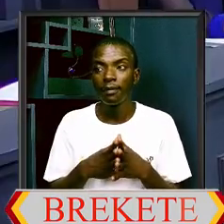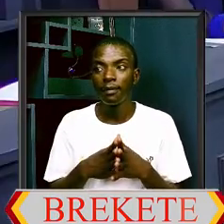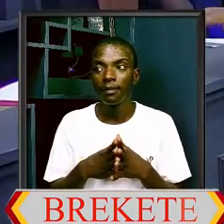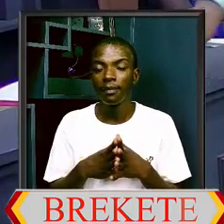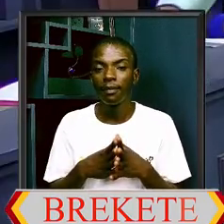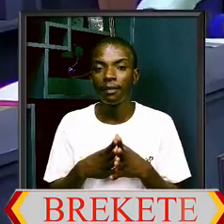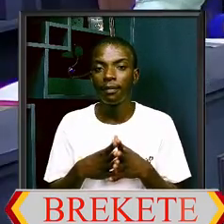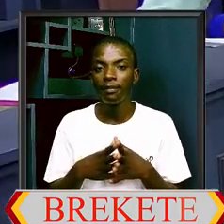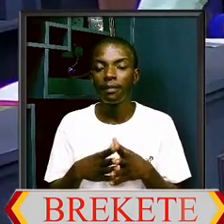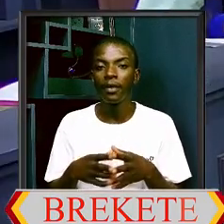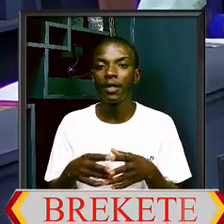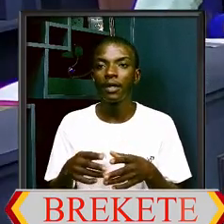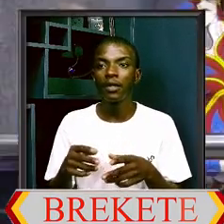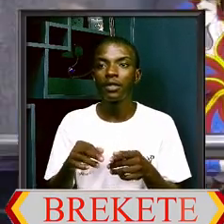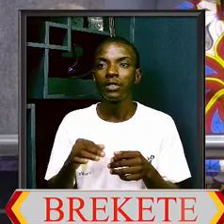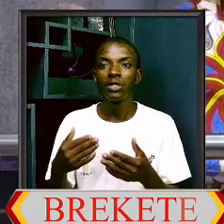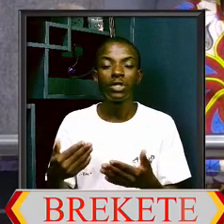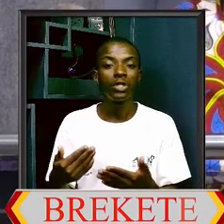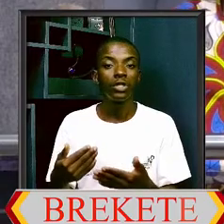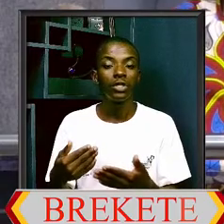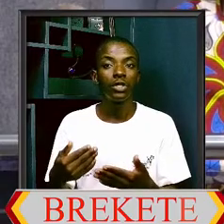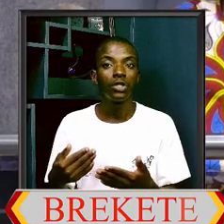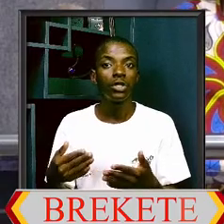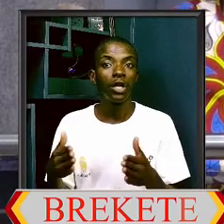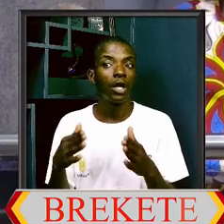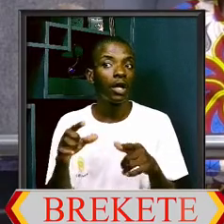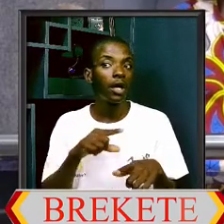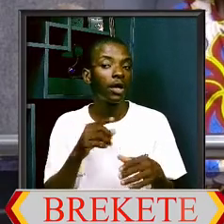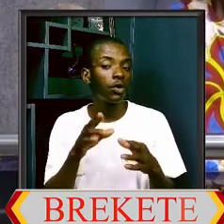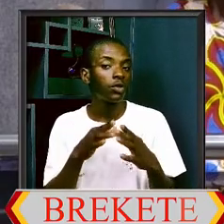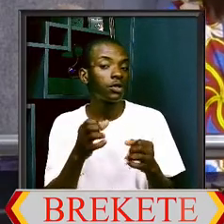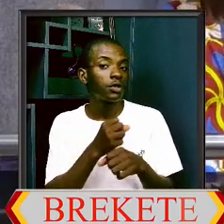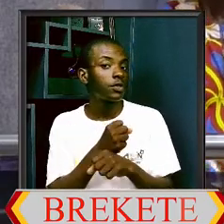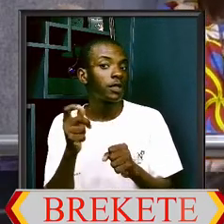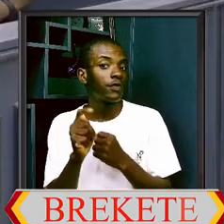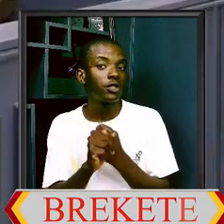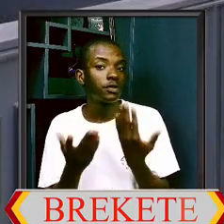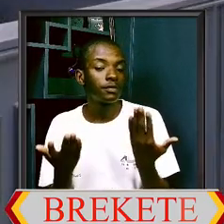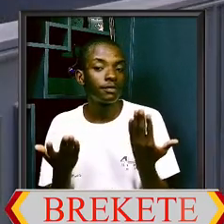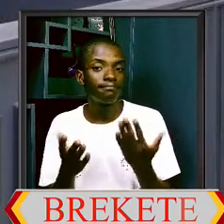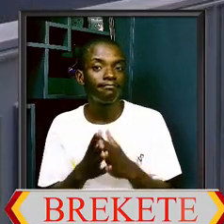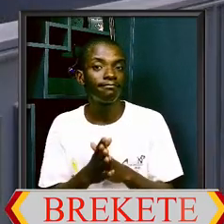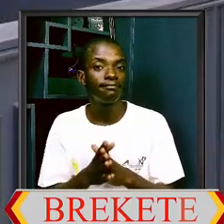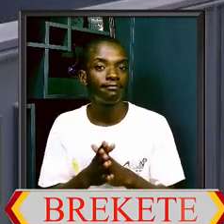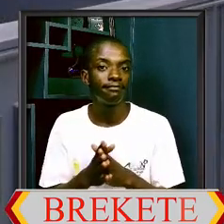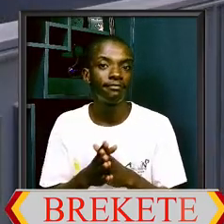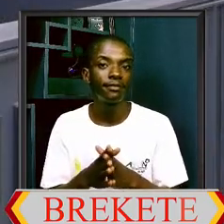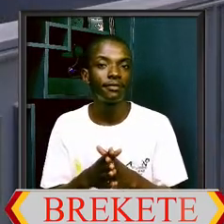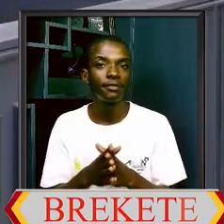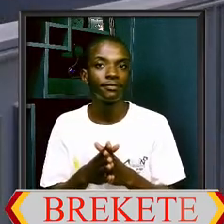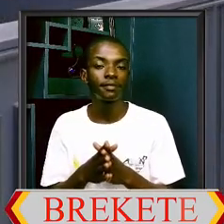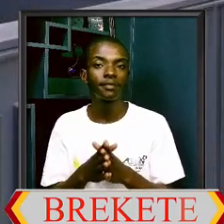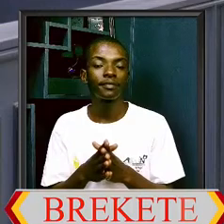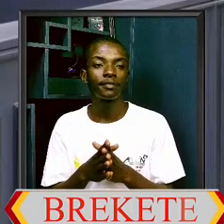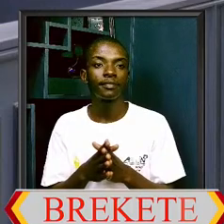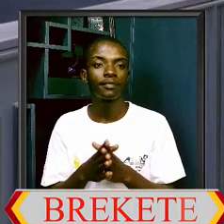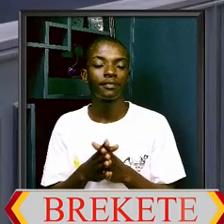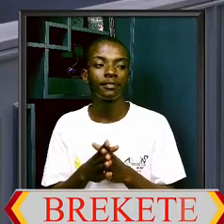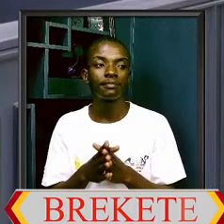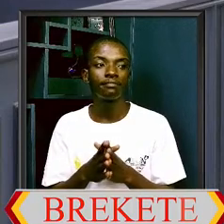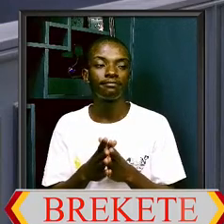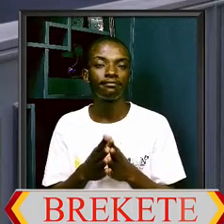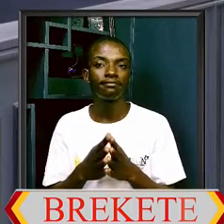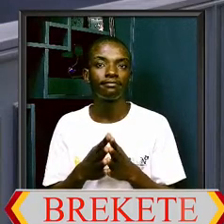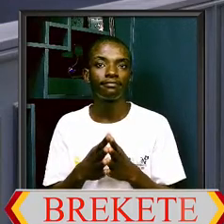here this now headquarters of Salvation by the grace of God thank you